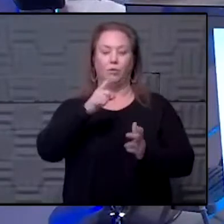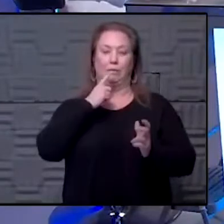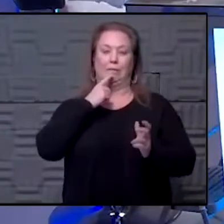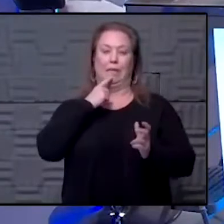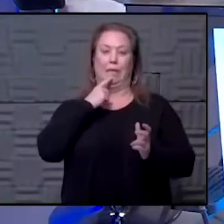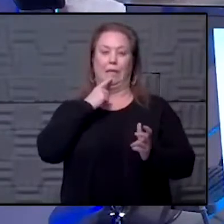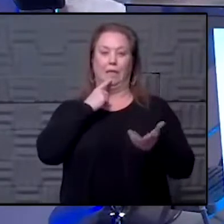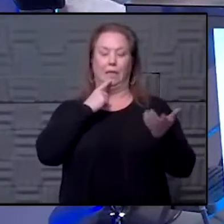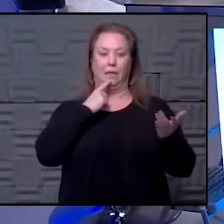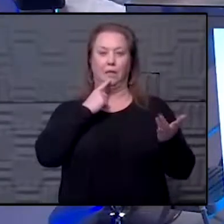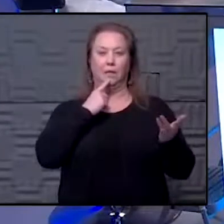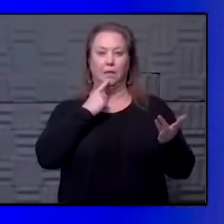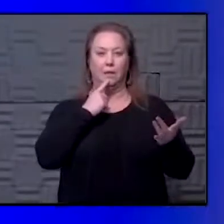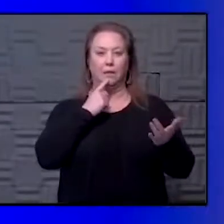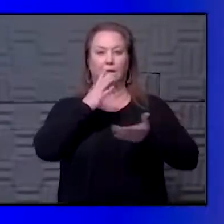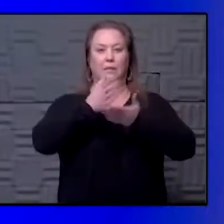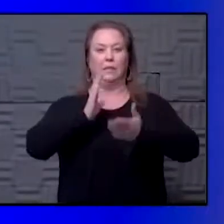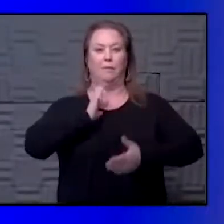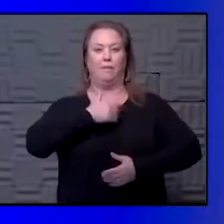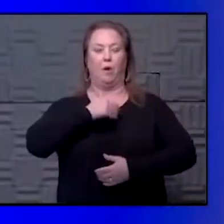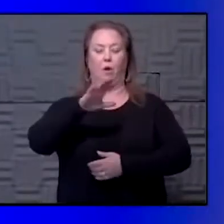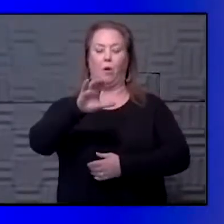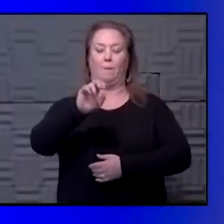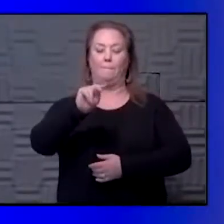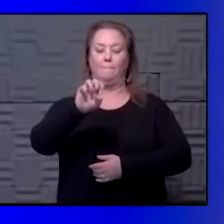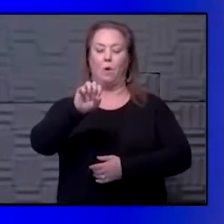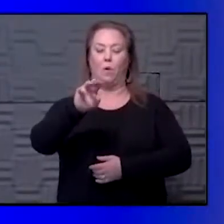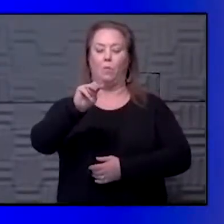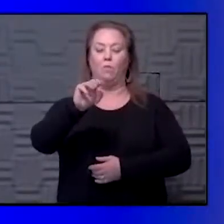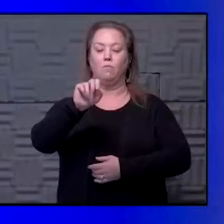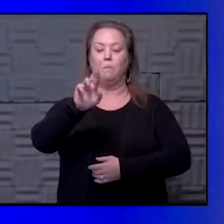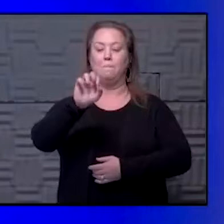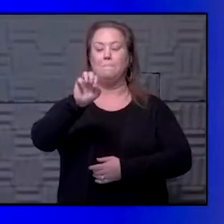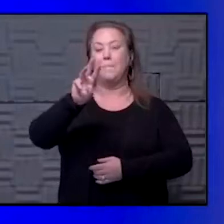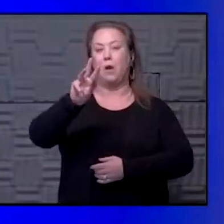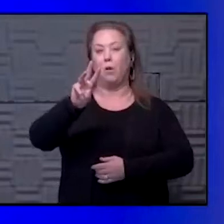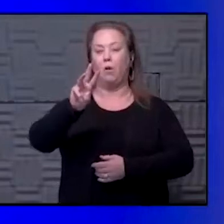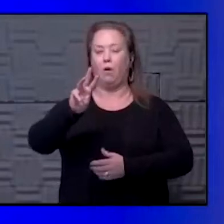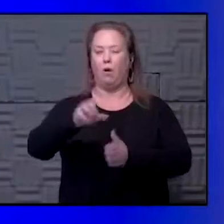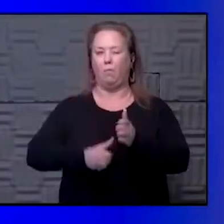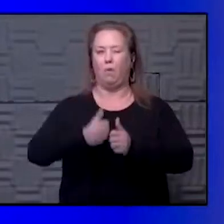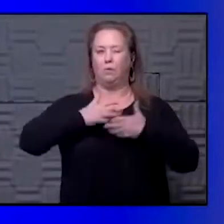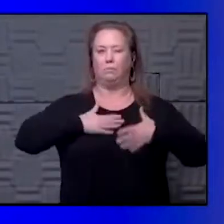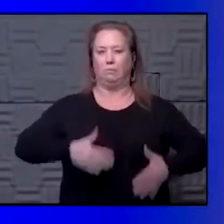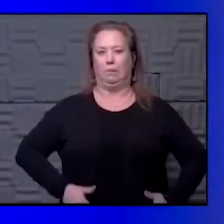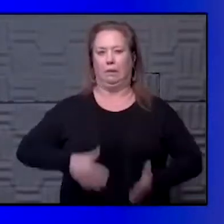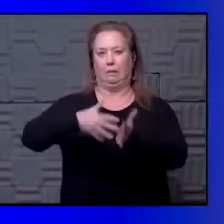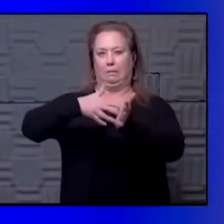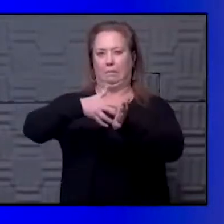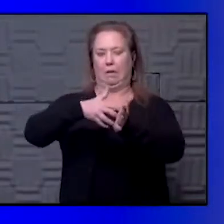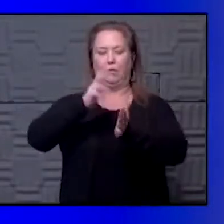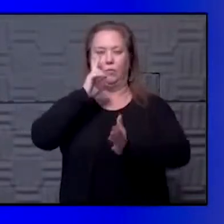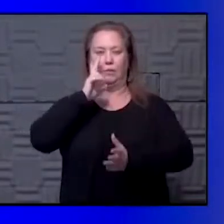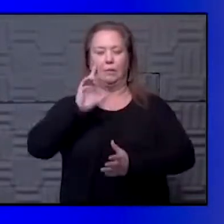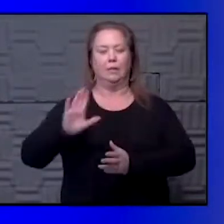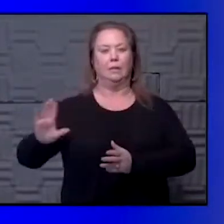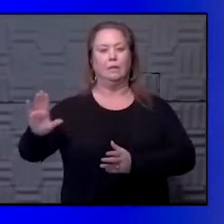that because, some of our bone marrow transplant patients are some of our most immunosuppressed patients ever that you will see. They